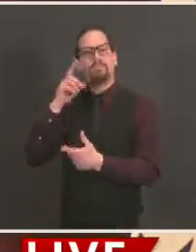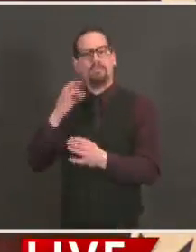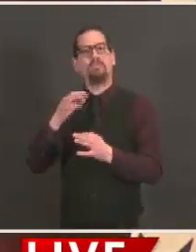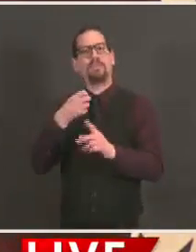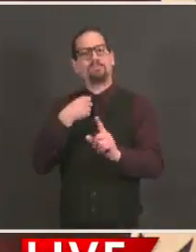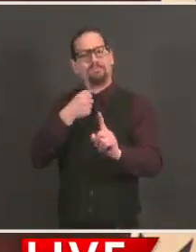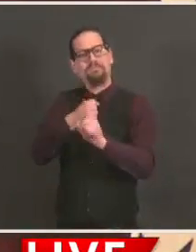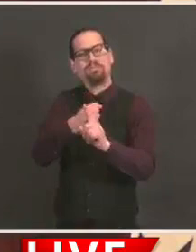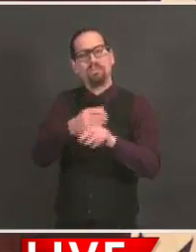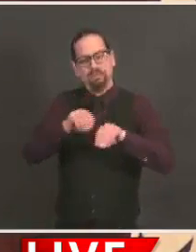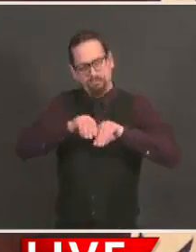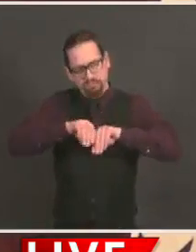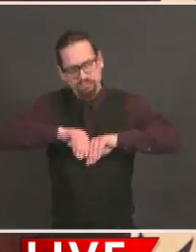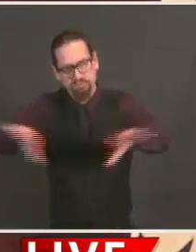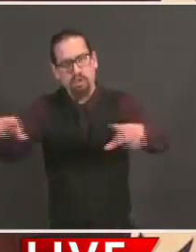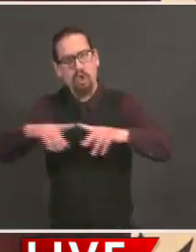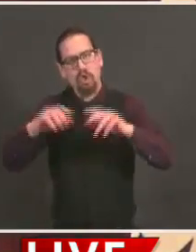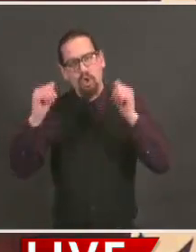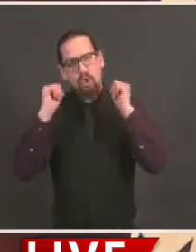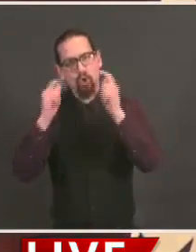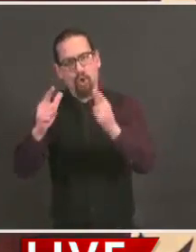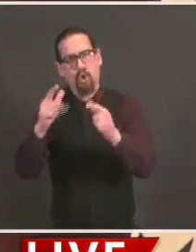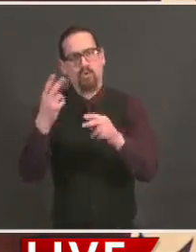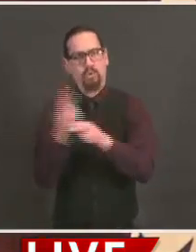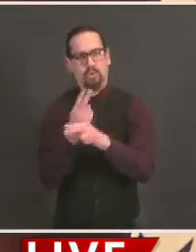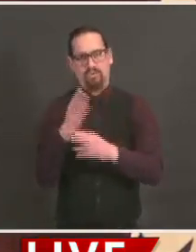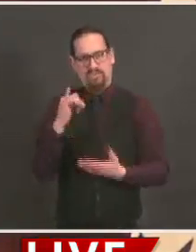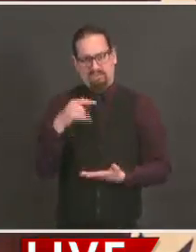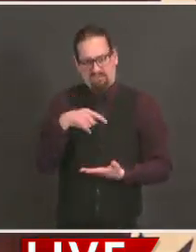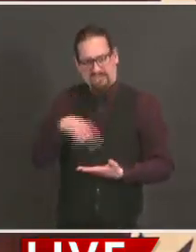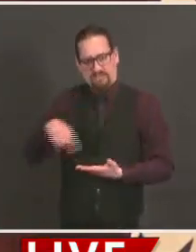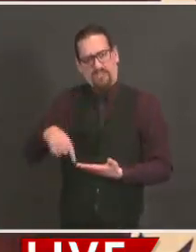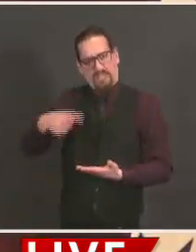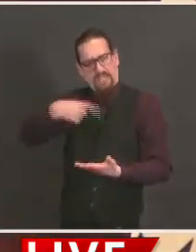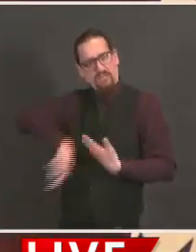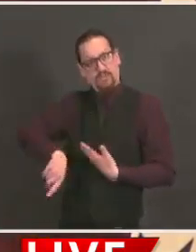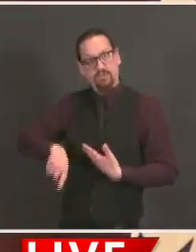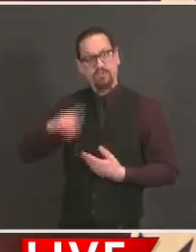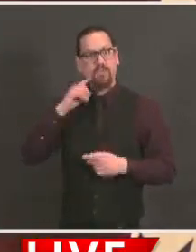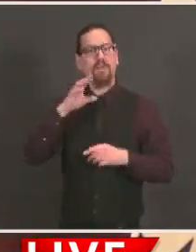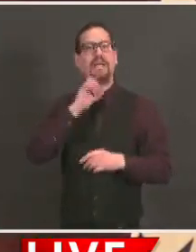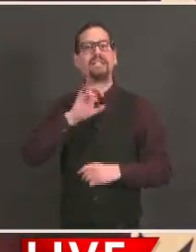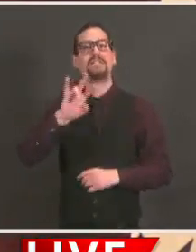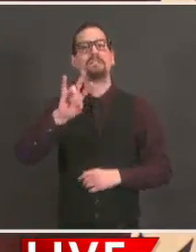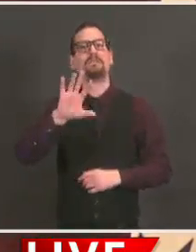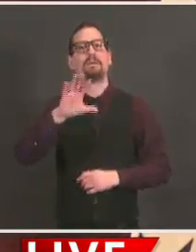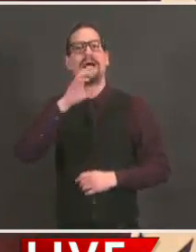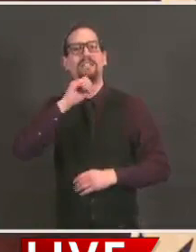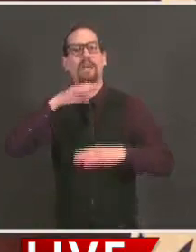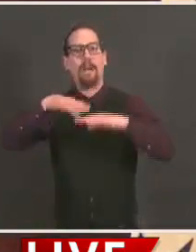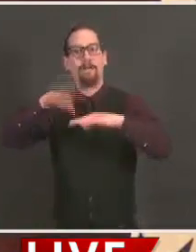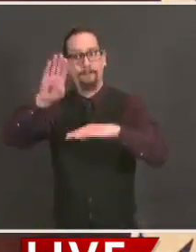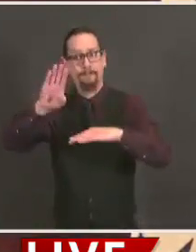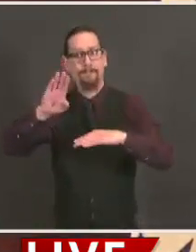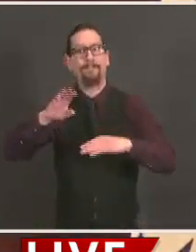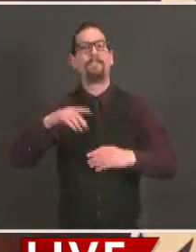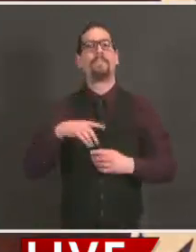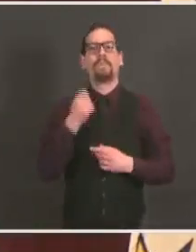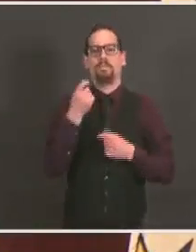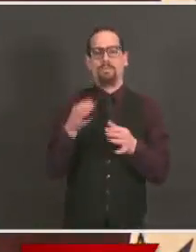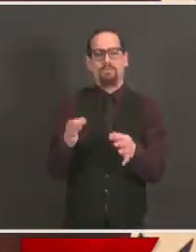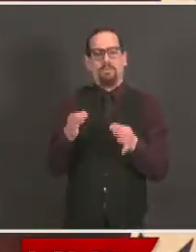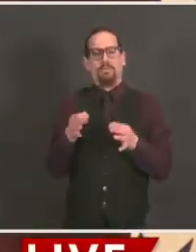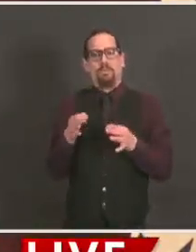at this time, would have gotten it a couple of weeks later. But it's an example to show, even if it's bumpy, even if it